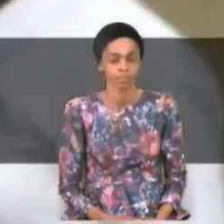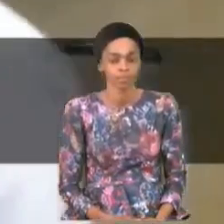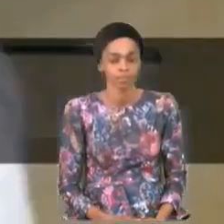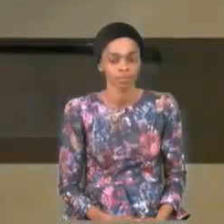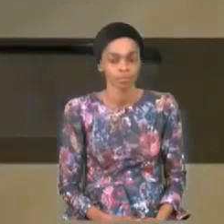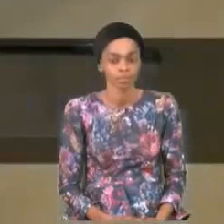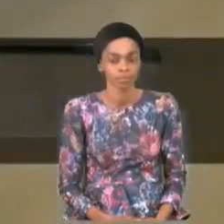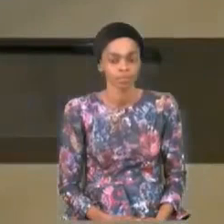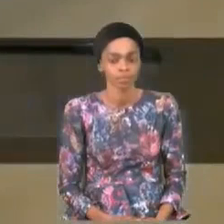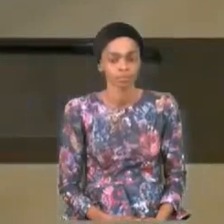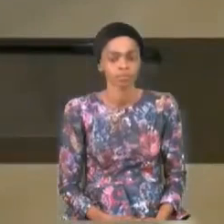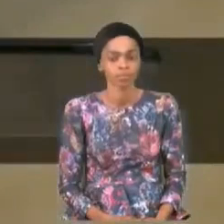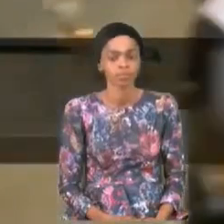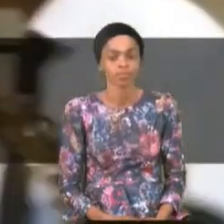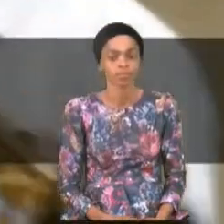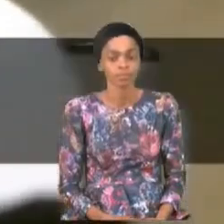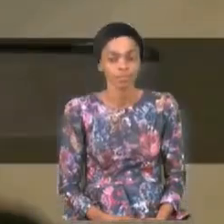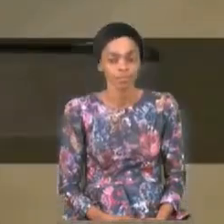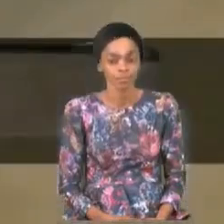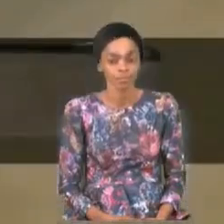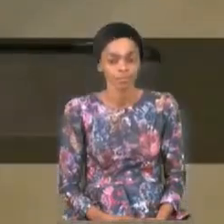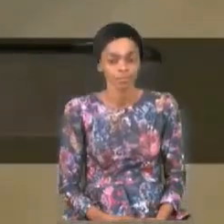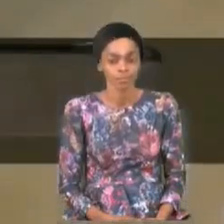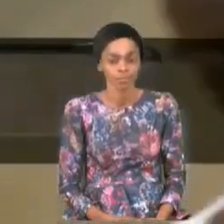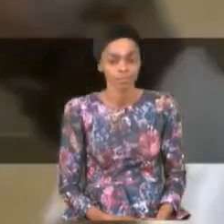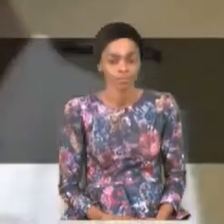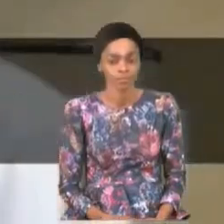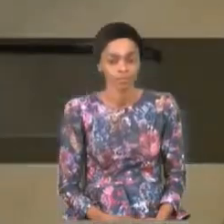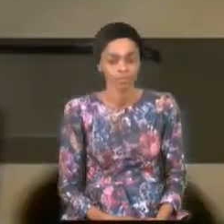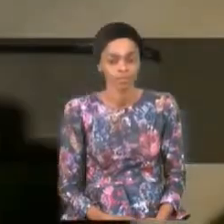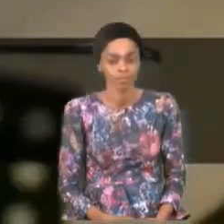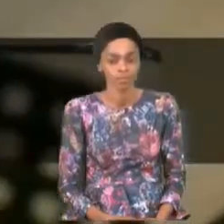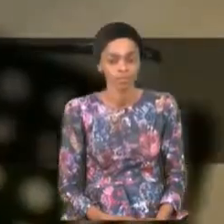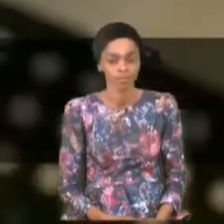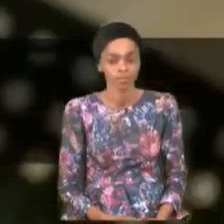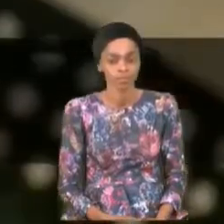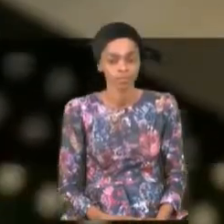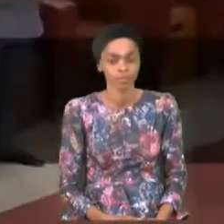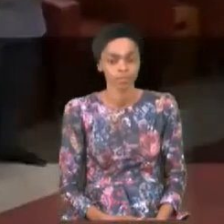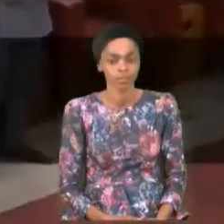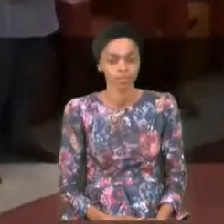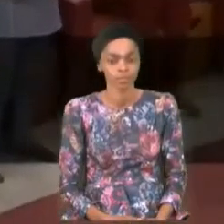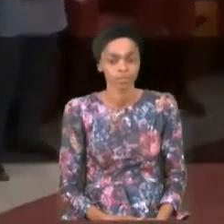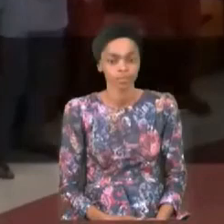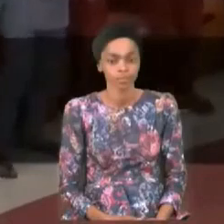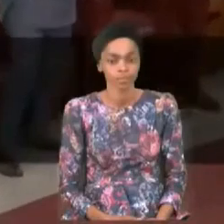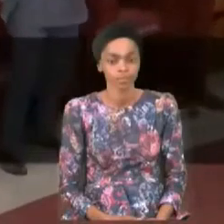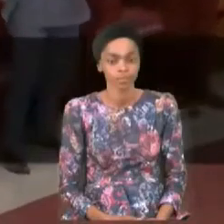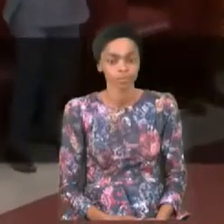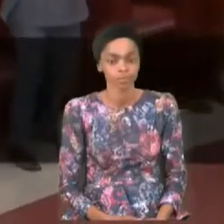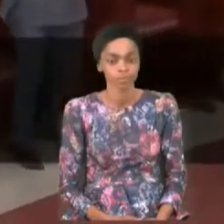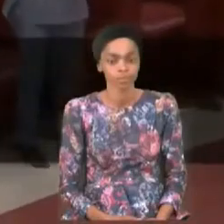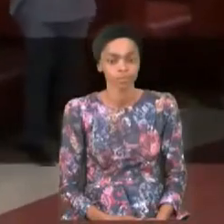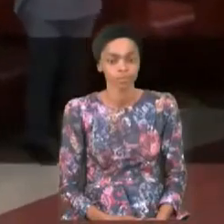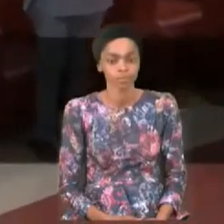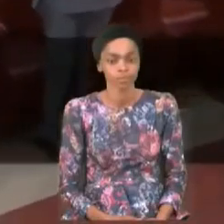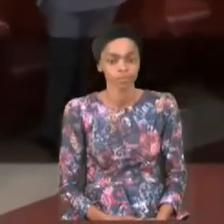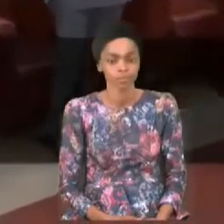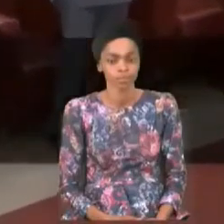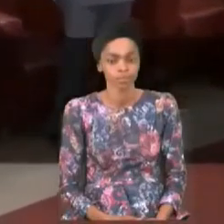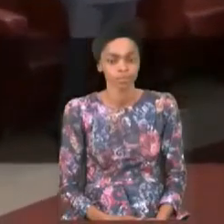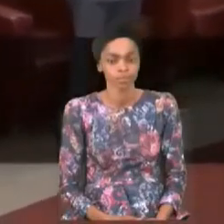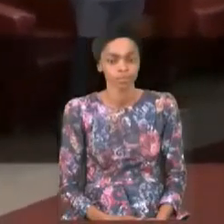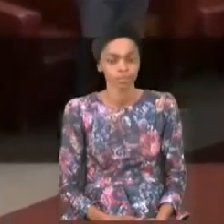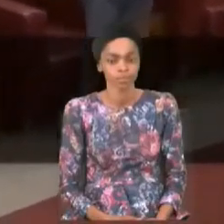To the work, to the work. We are servants of God. Let us follow the path that our master